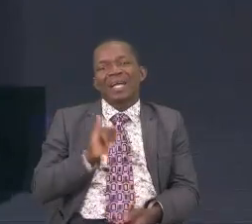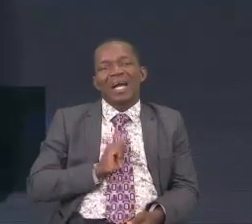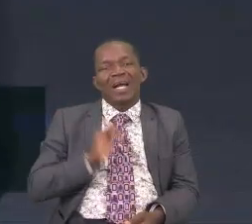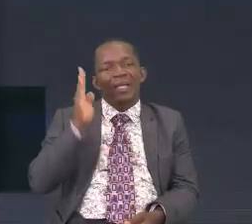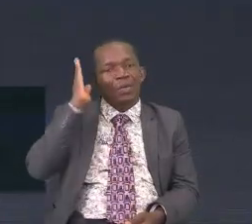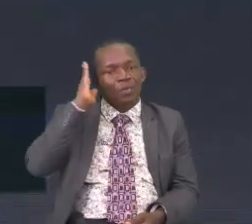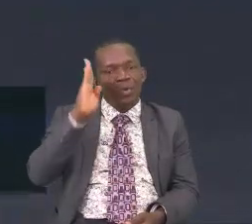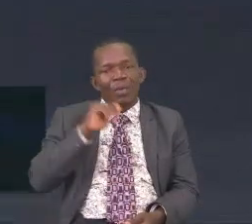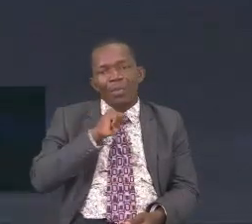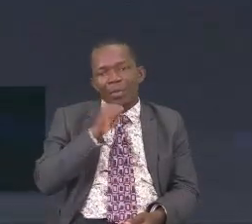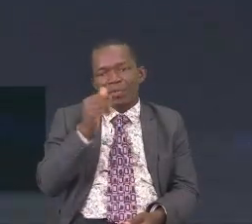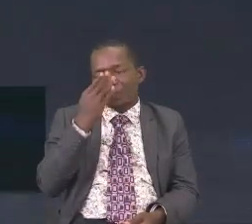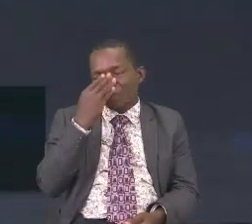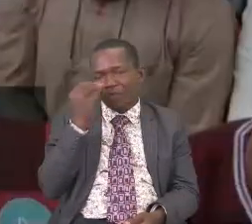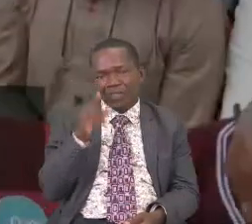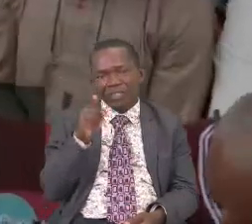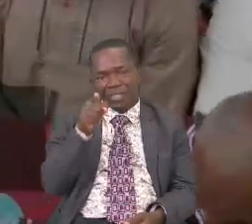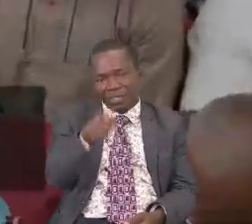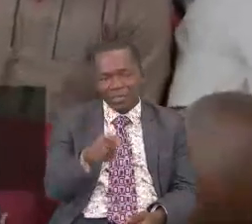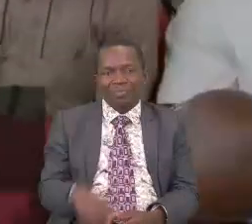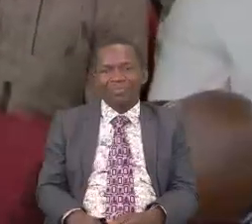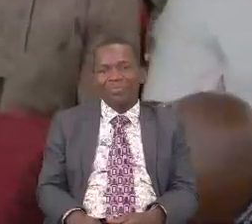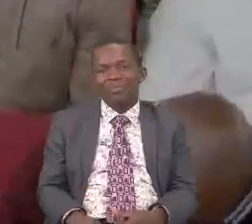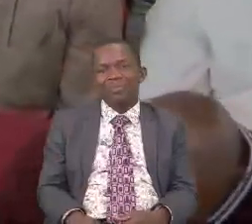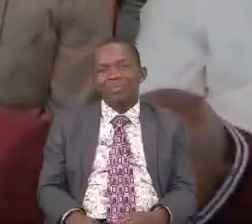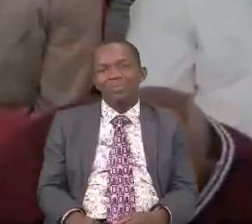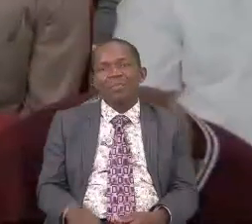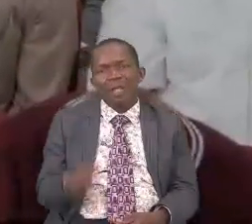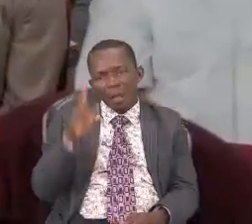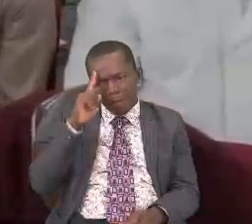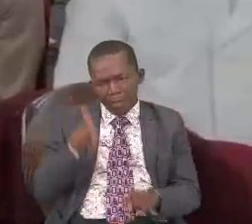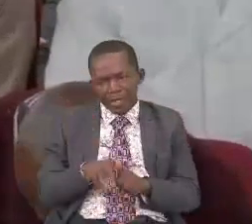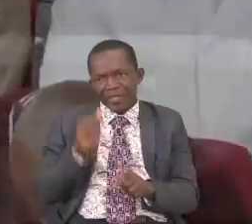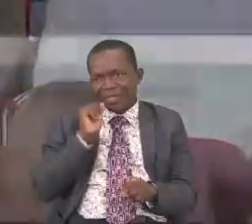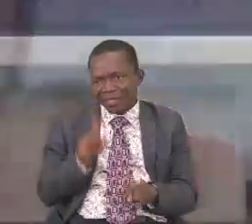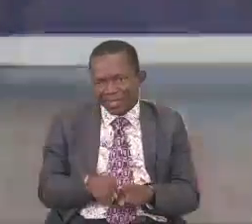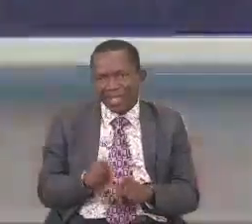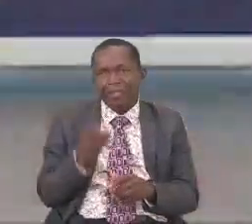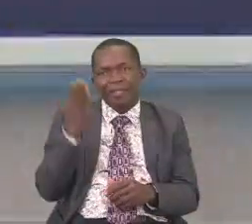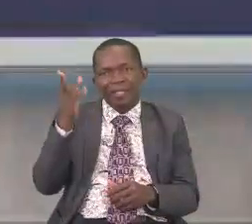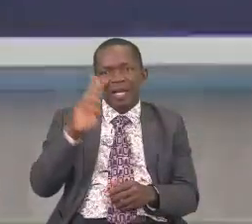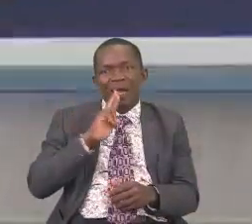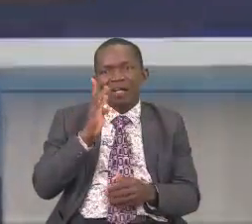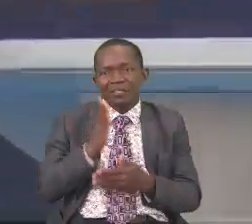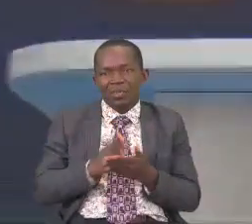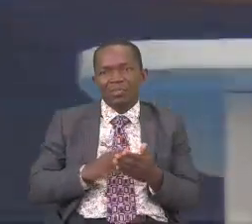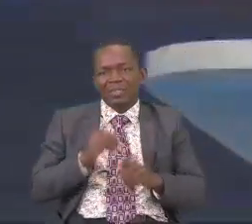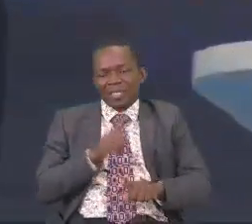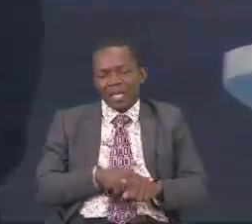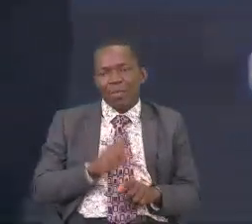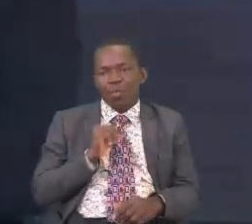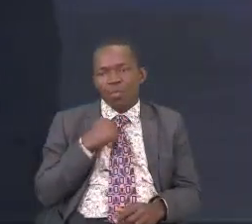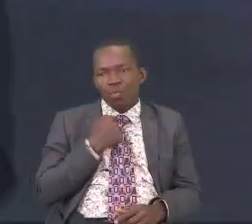will not forsake thee you know brothers and sisters their times who allow our feelings